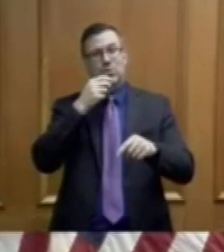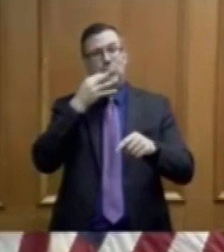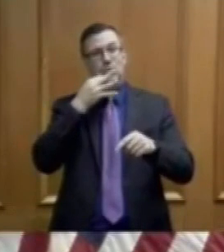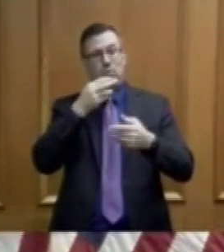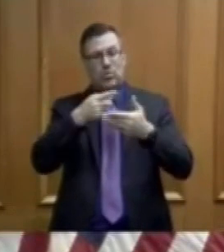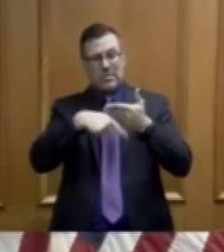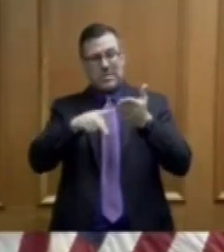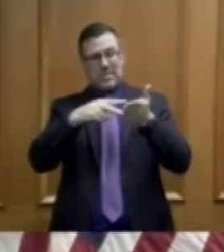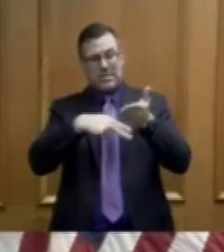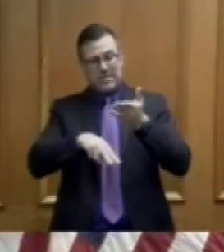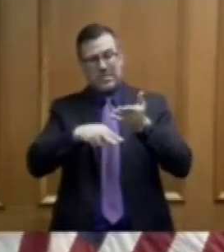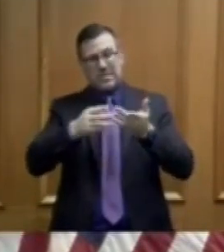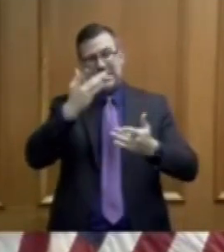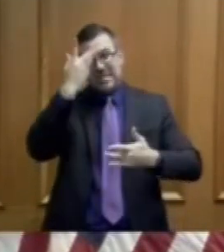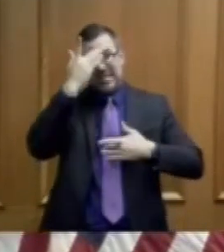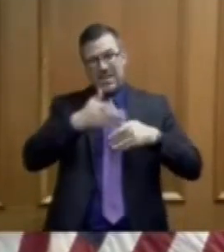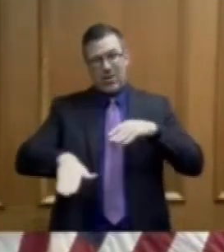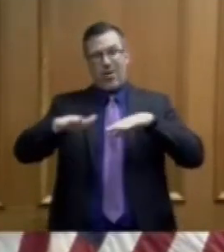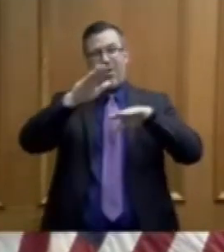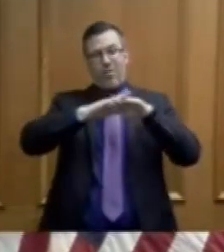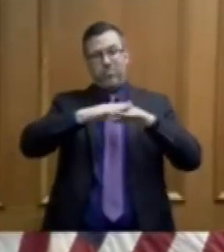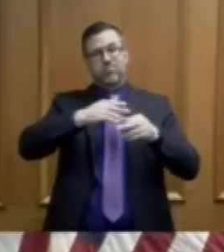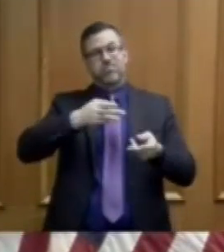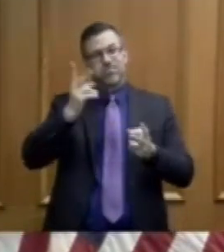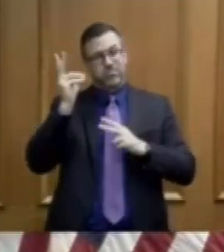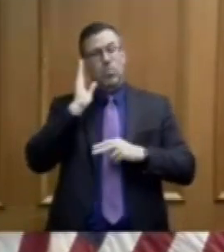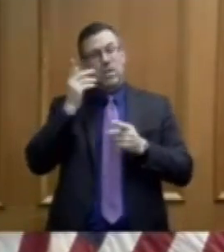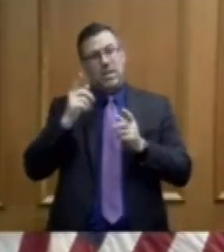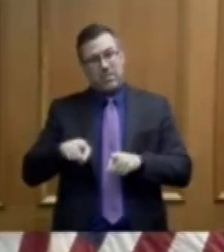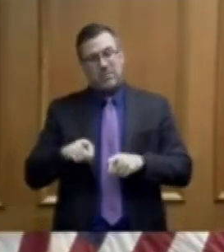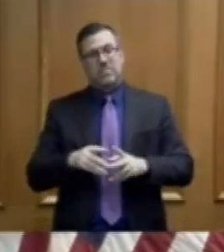the network to make sure that that is available.